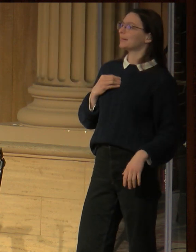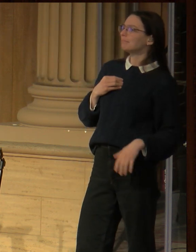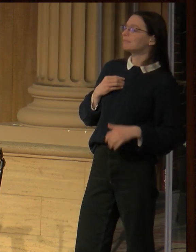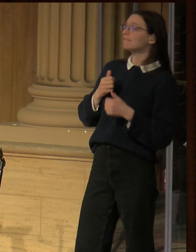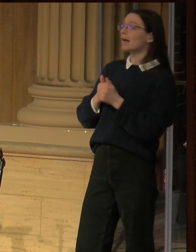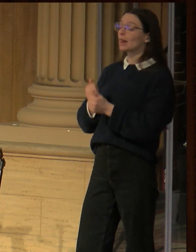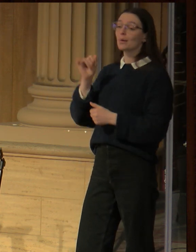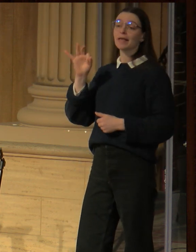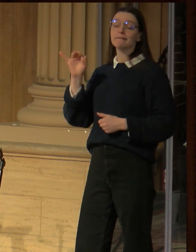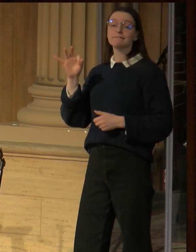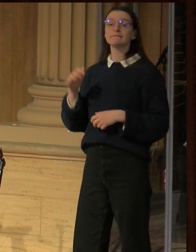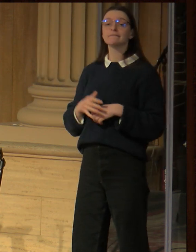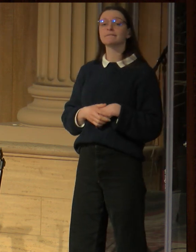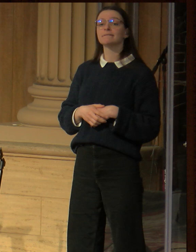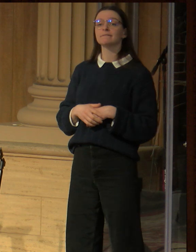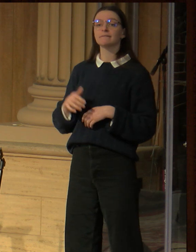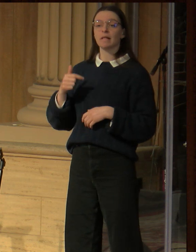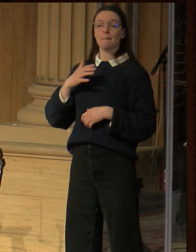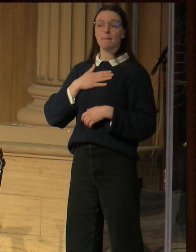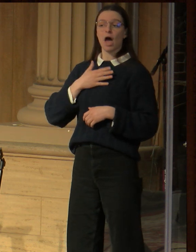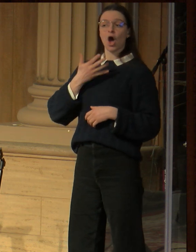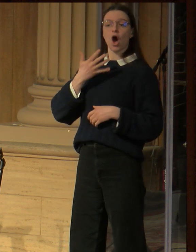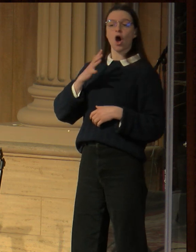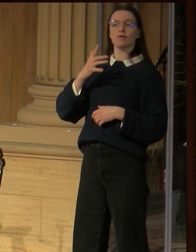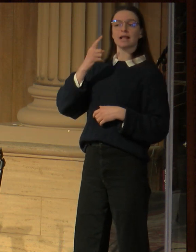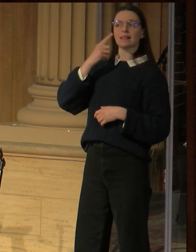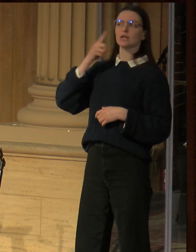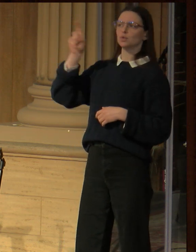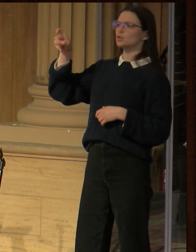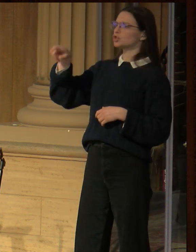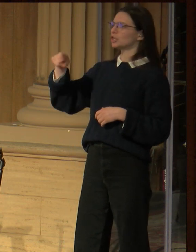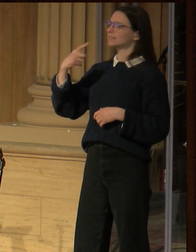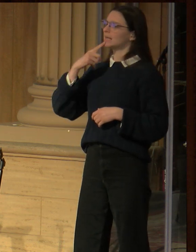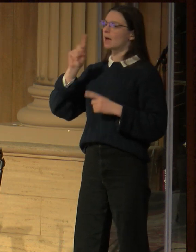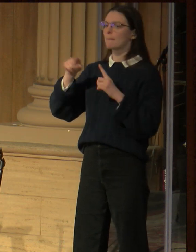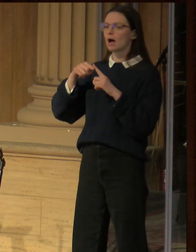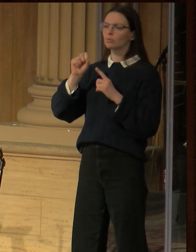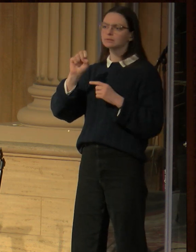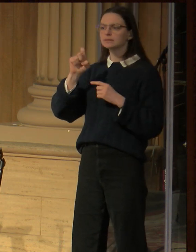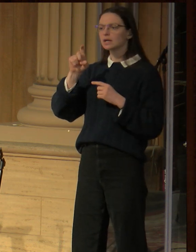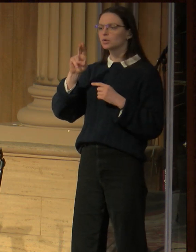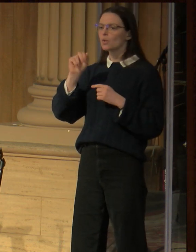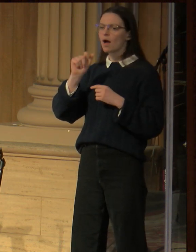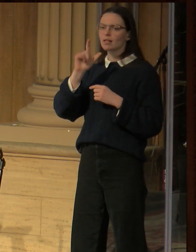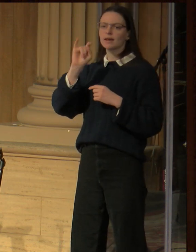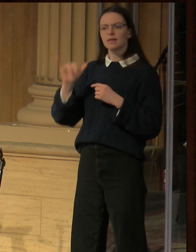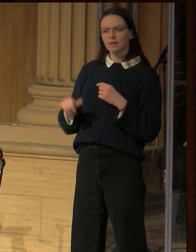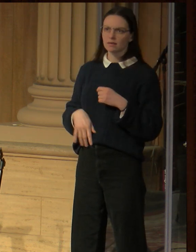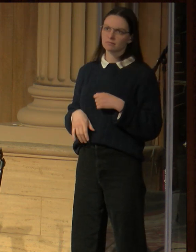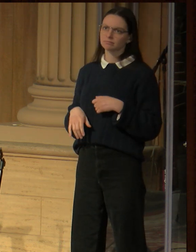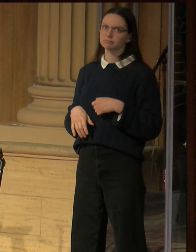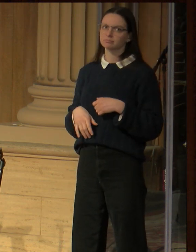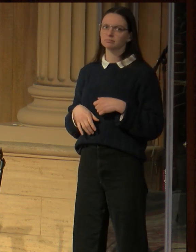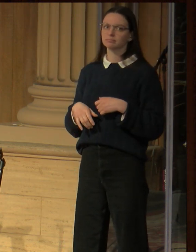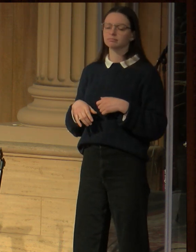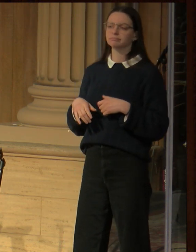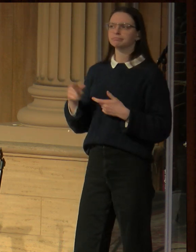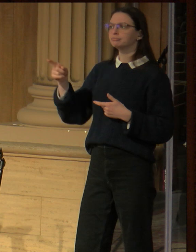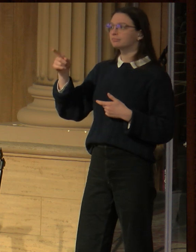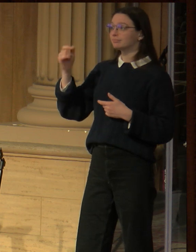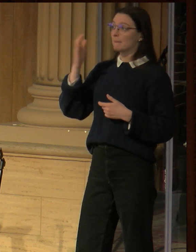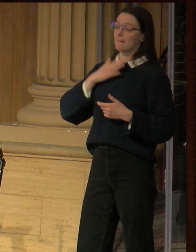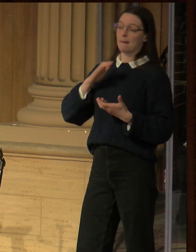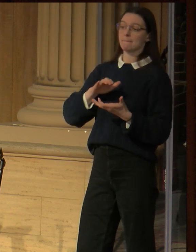says, for example, what I already think he should say about sexuality, what I already think he should say about